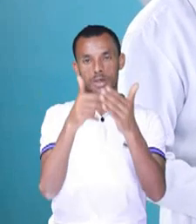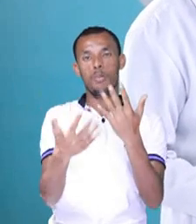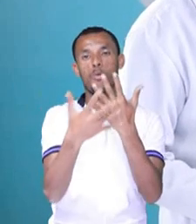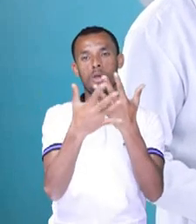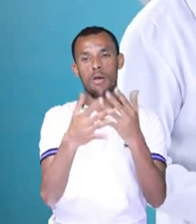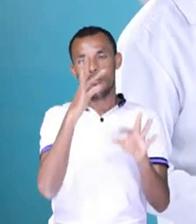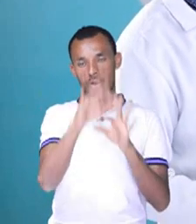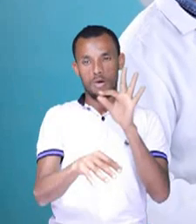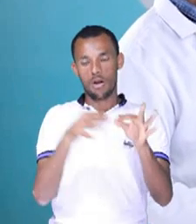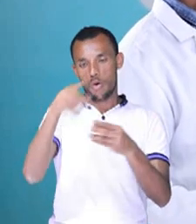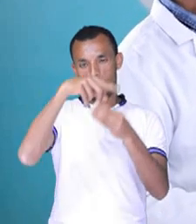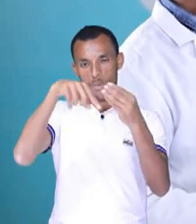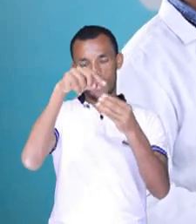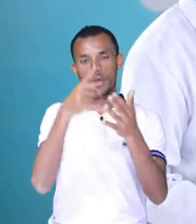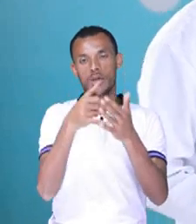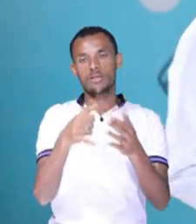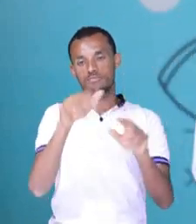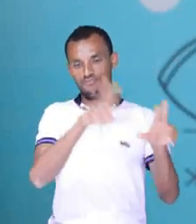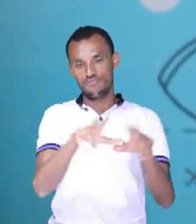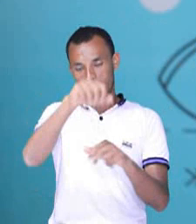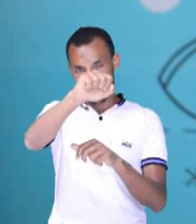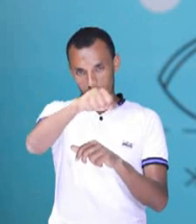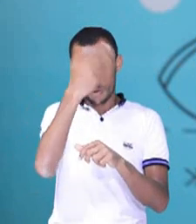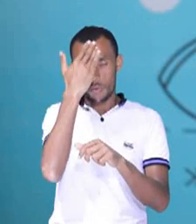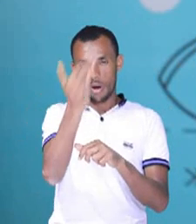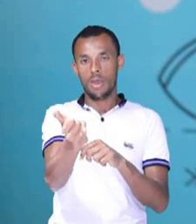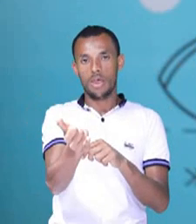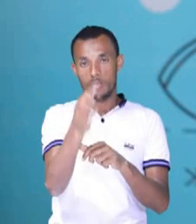bonding molecular orbital, it is stable. Yes, why